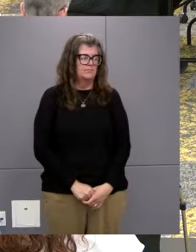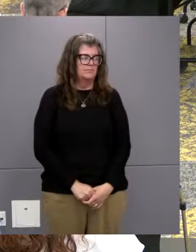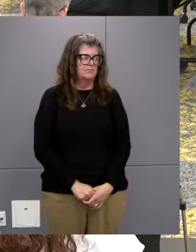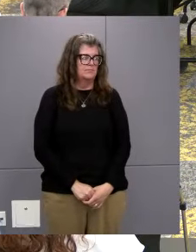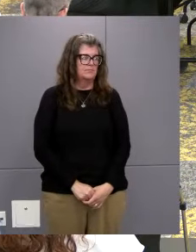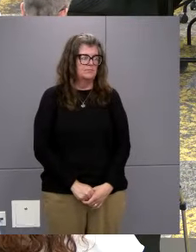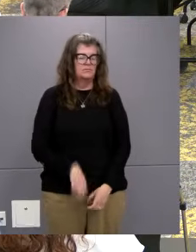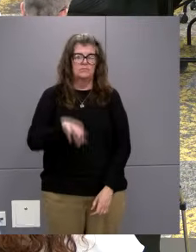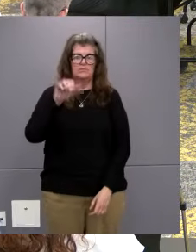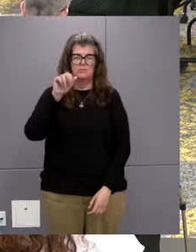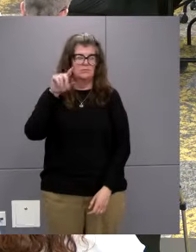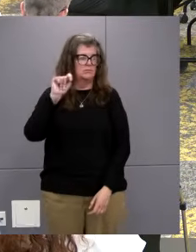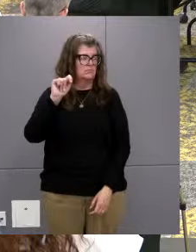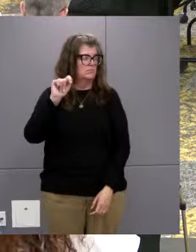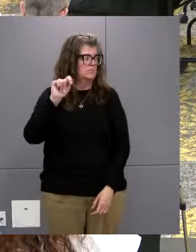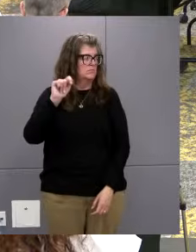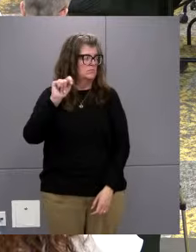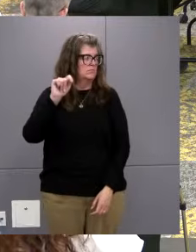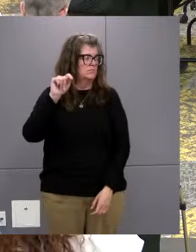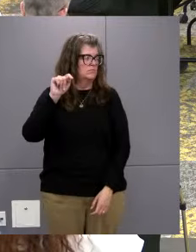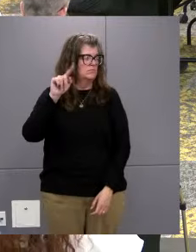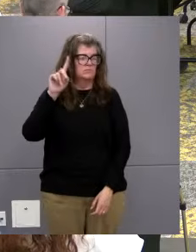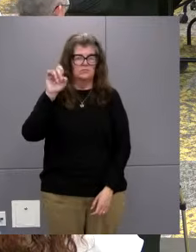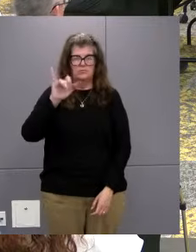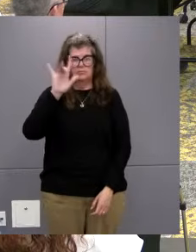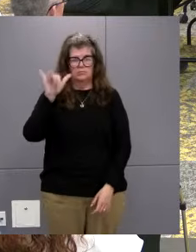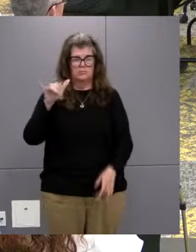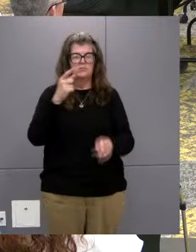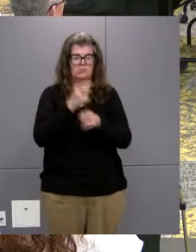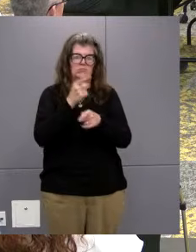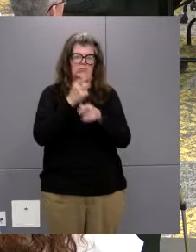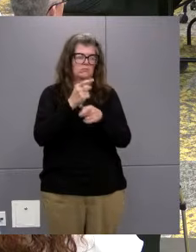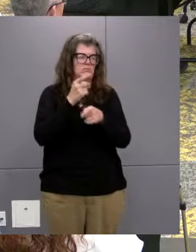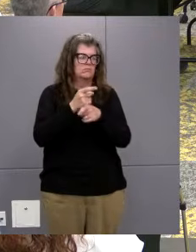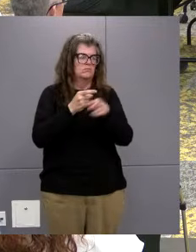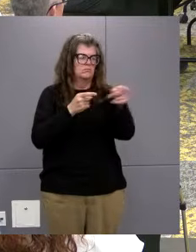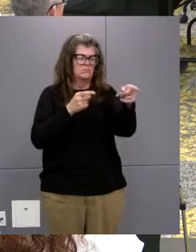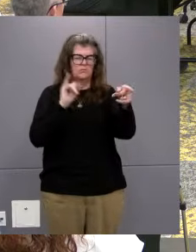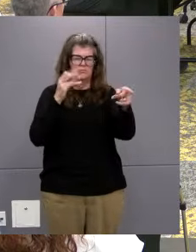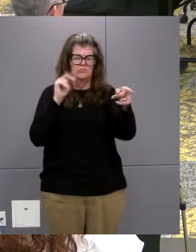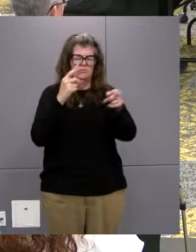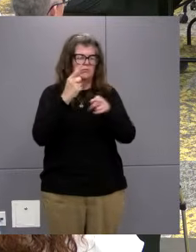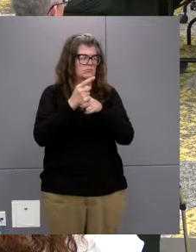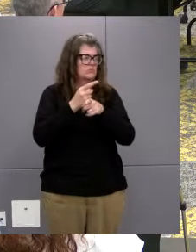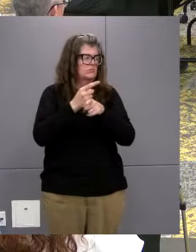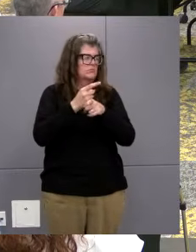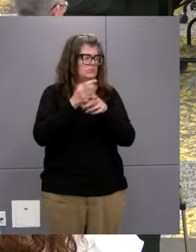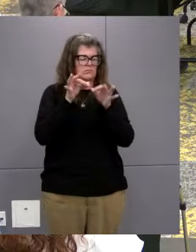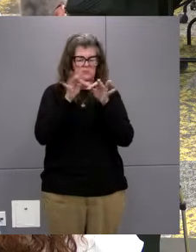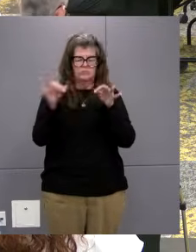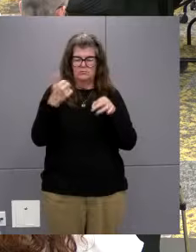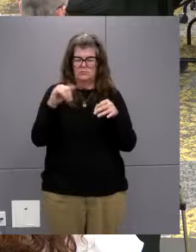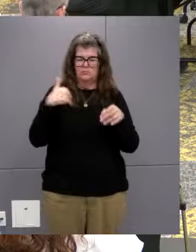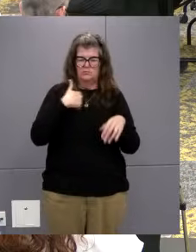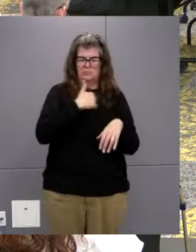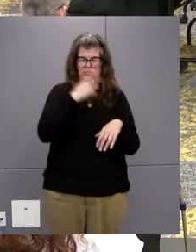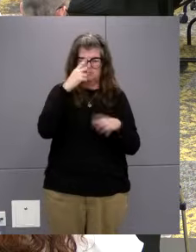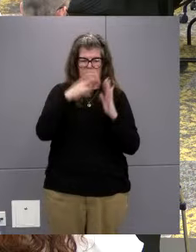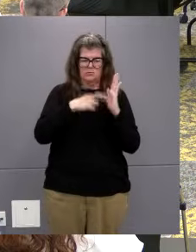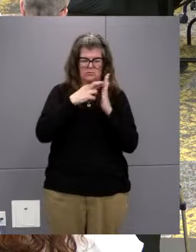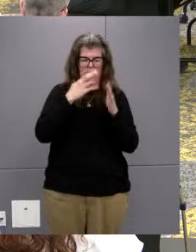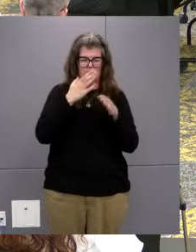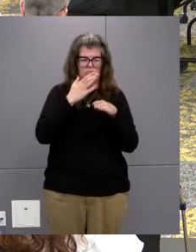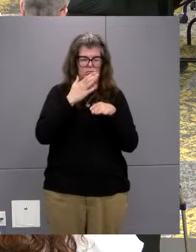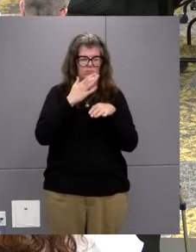Art? You're right, through the chair. John's right. The sentence, any member for the roll call vote